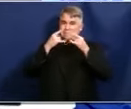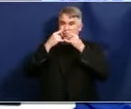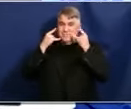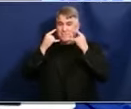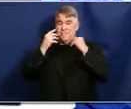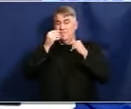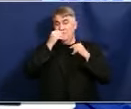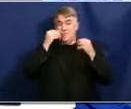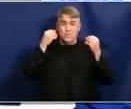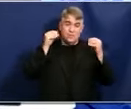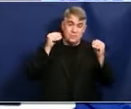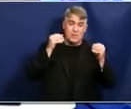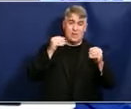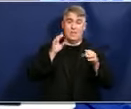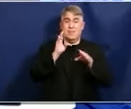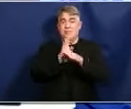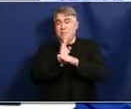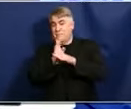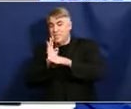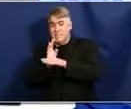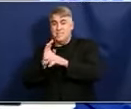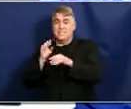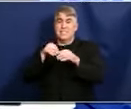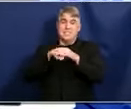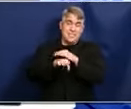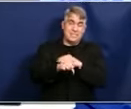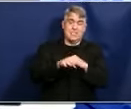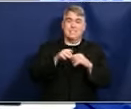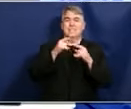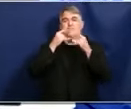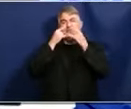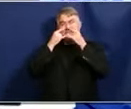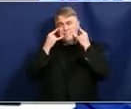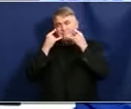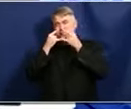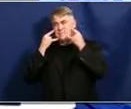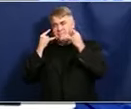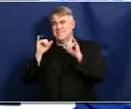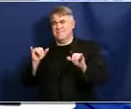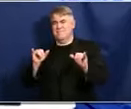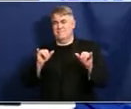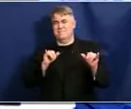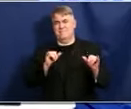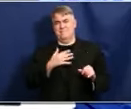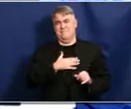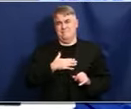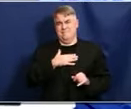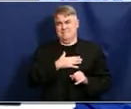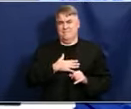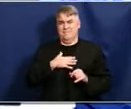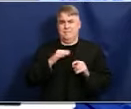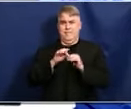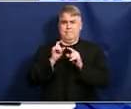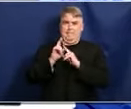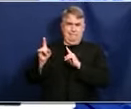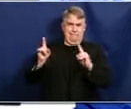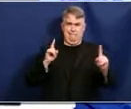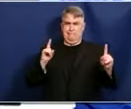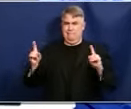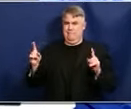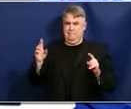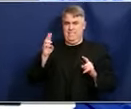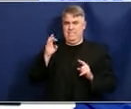and all businesses. We want people to continue to do that, and also to physical distance.